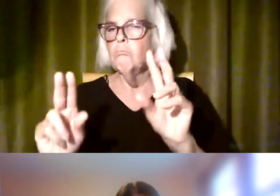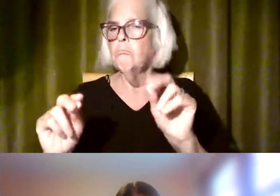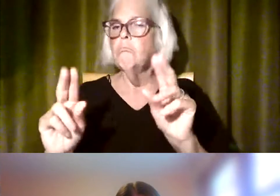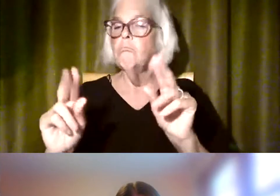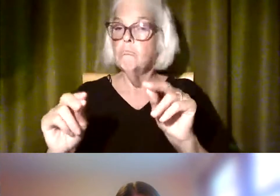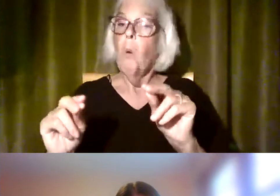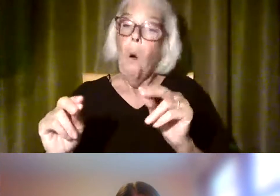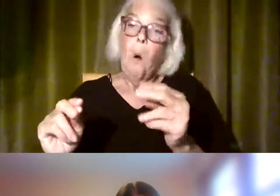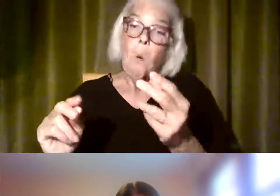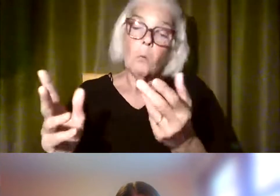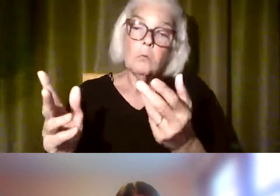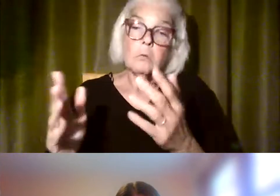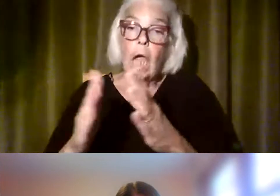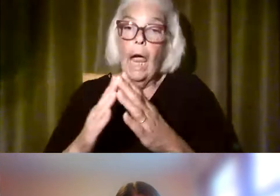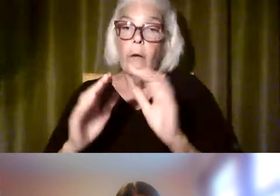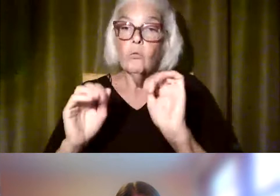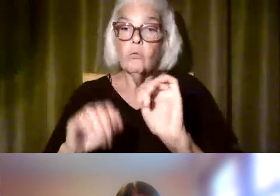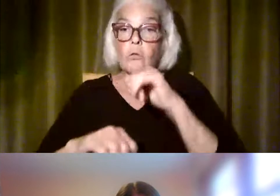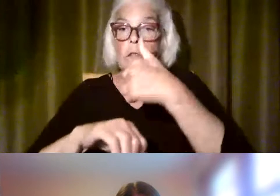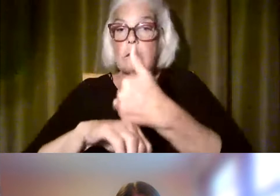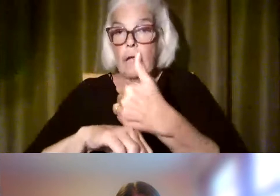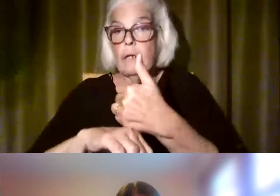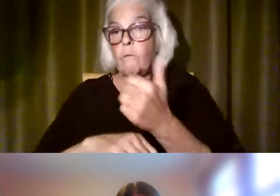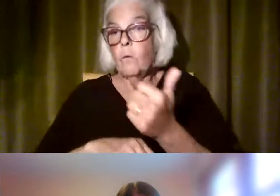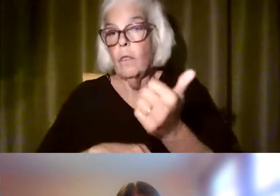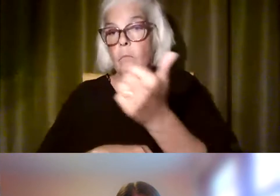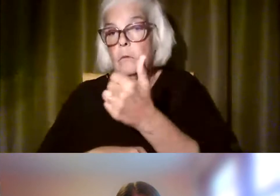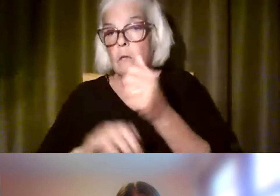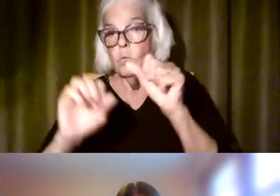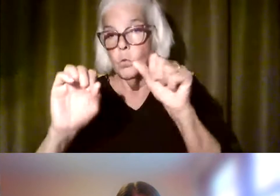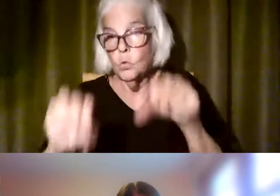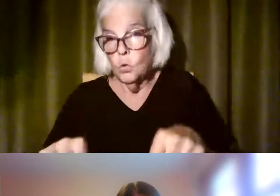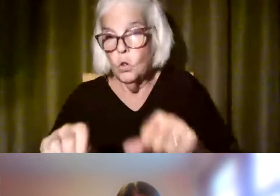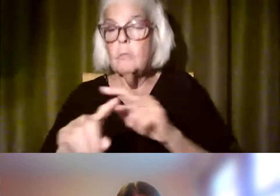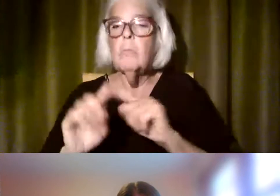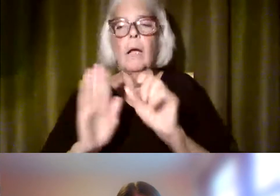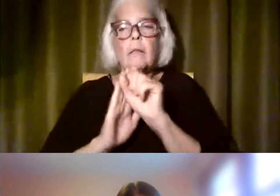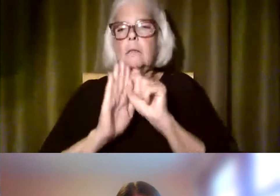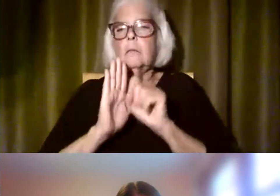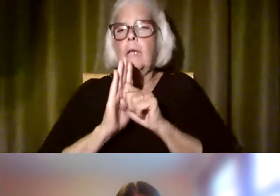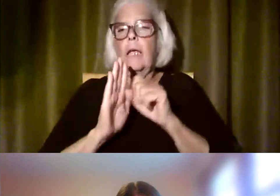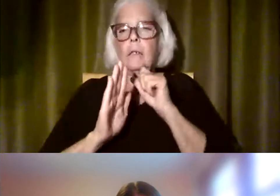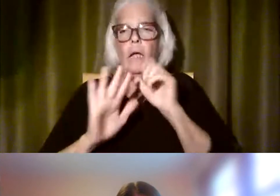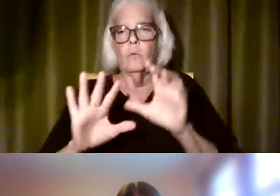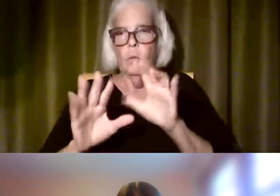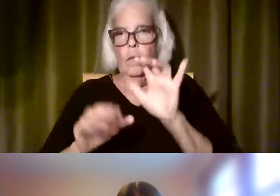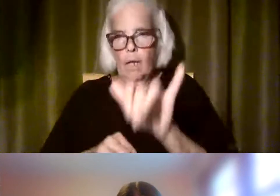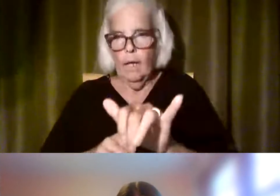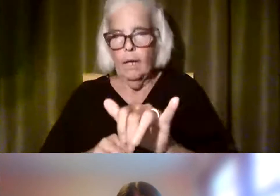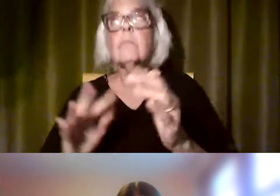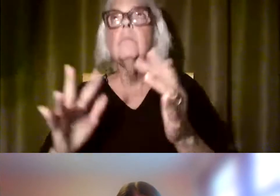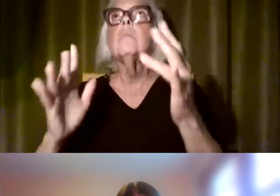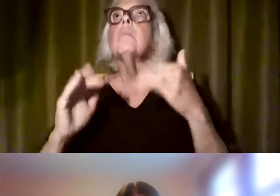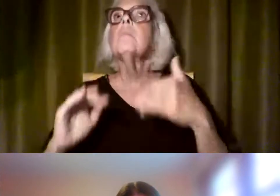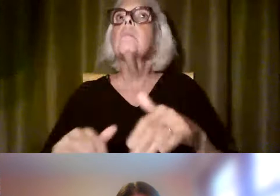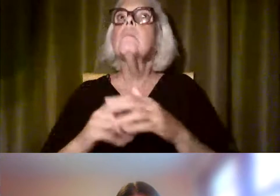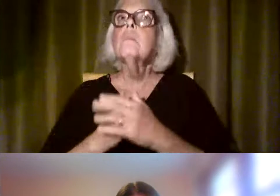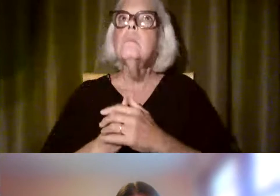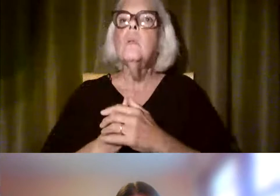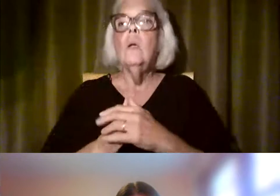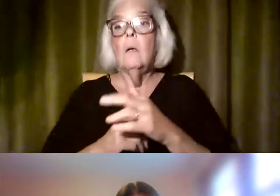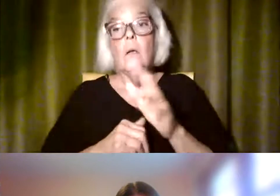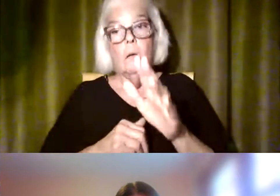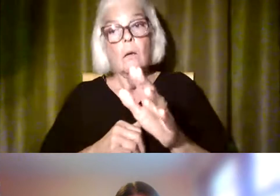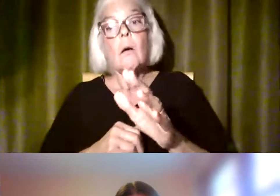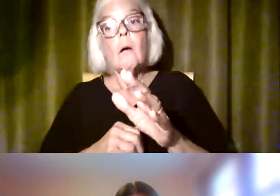the best option for them. Right now, the state has had state employee testing surveillance programs. We've